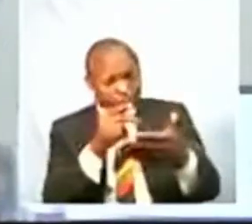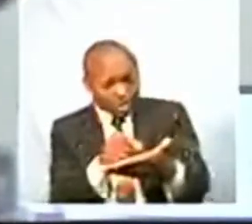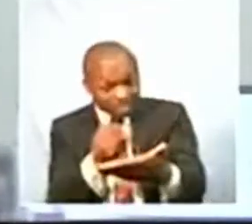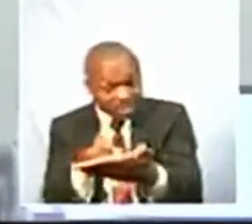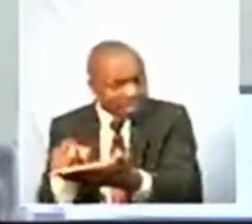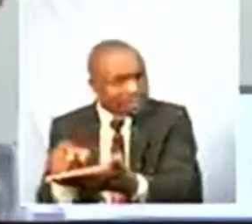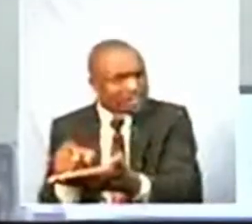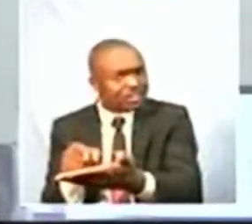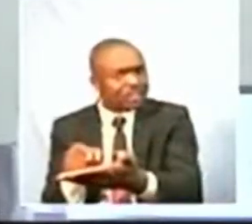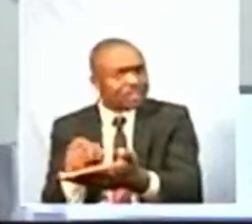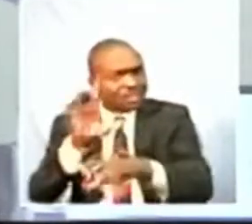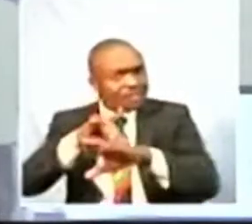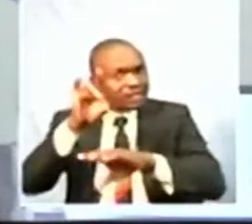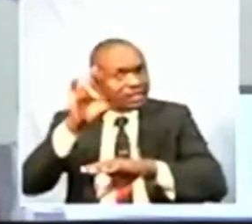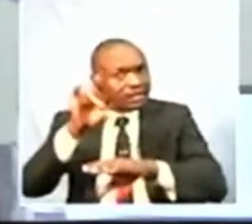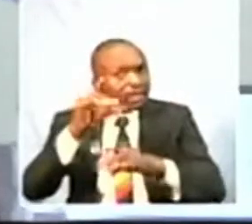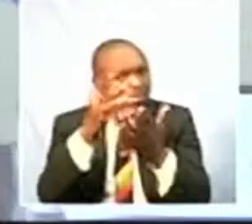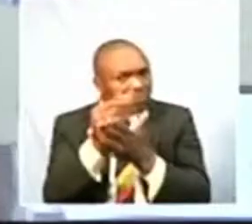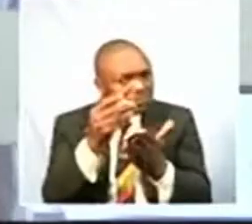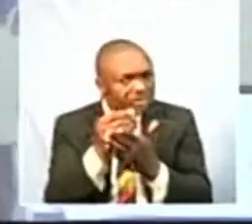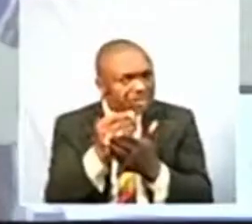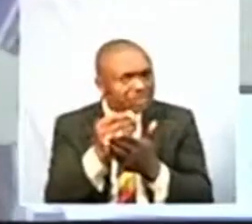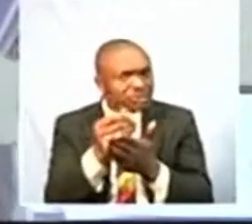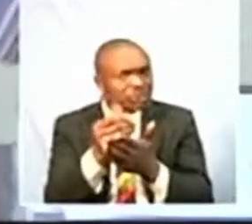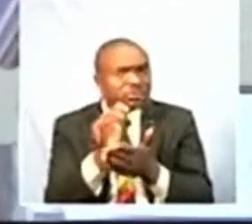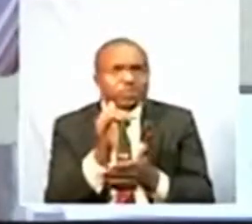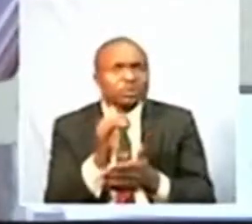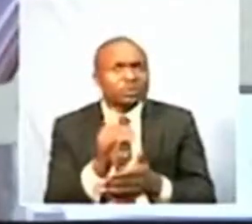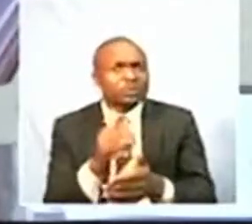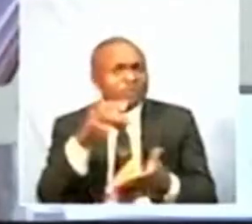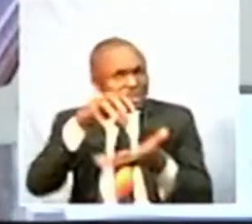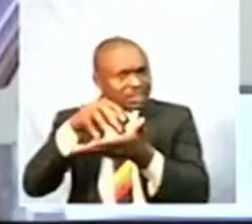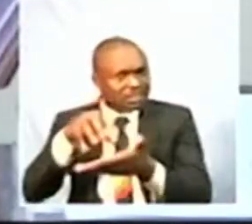this borders on financial crimes.